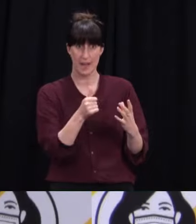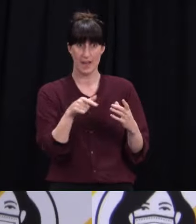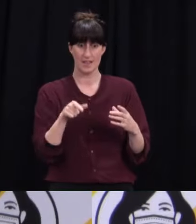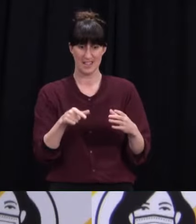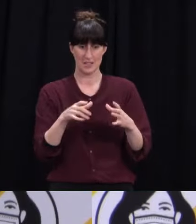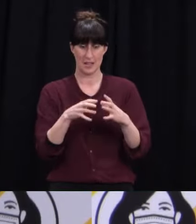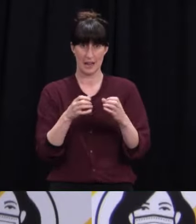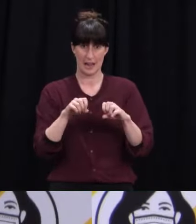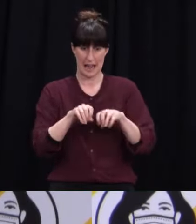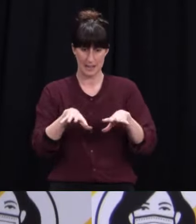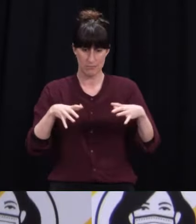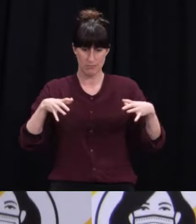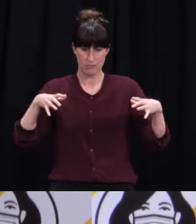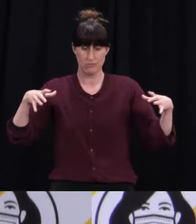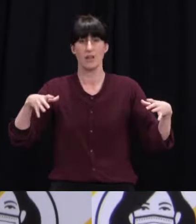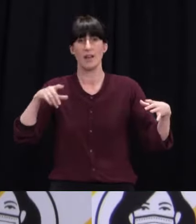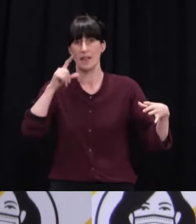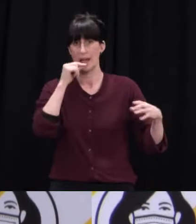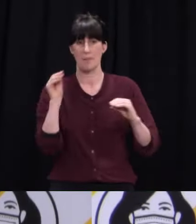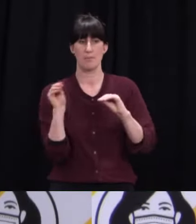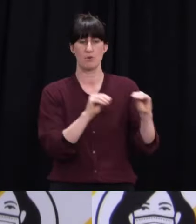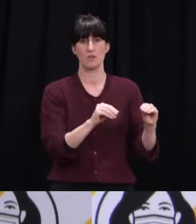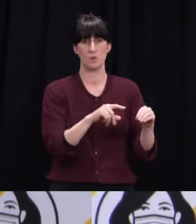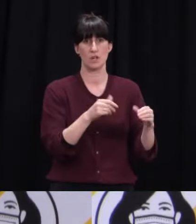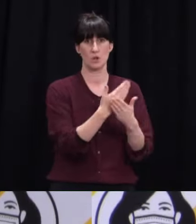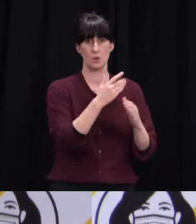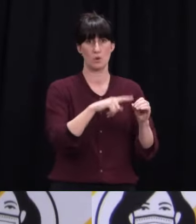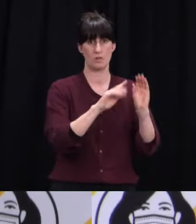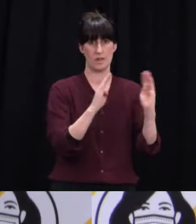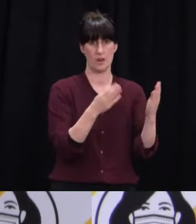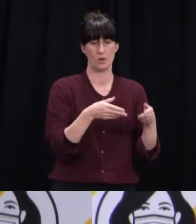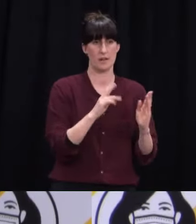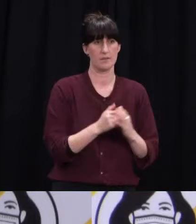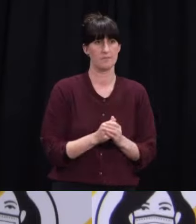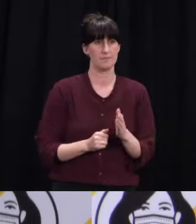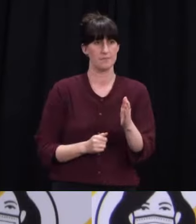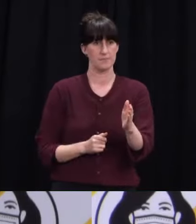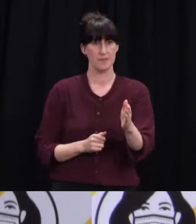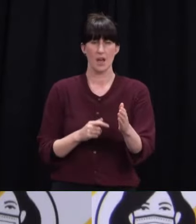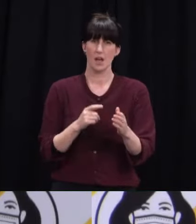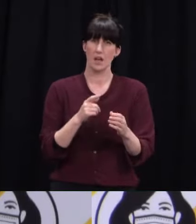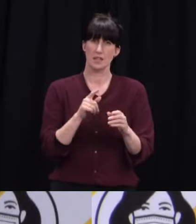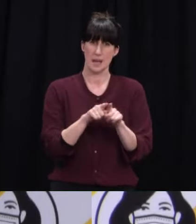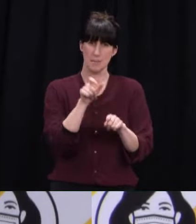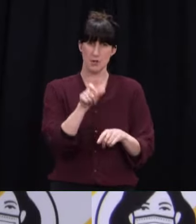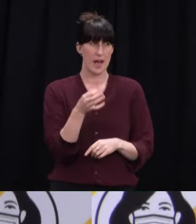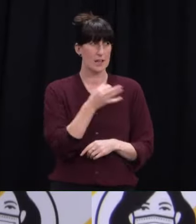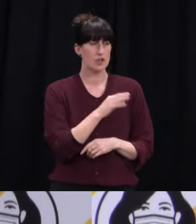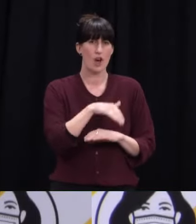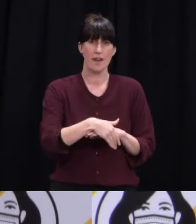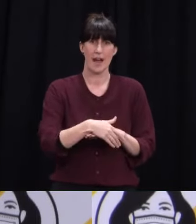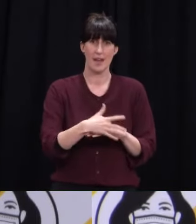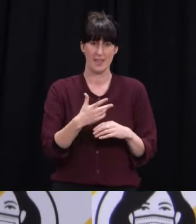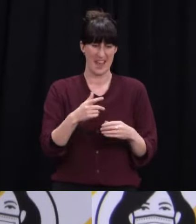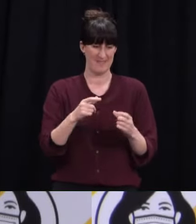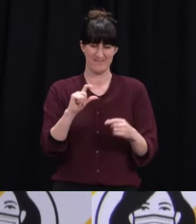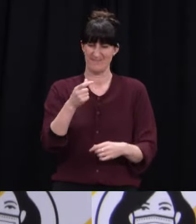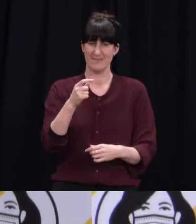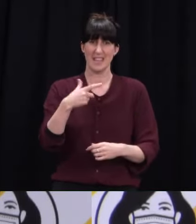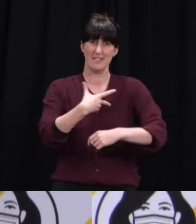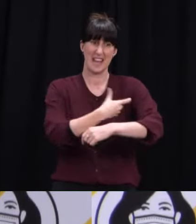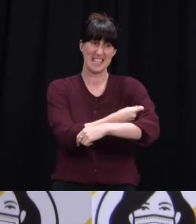On the saline issue, why did you not contact those 732 people who got the jab that